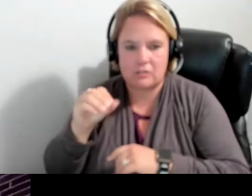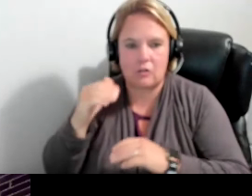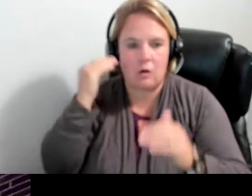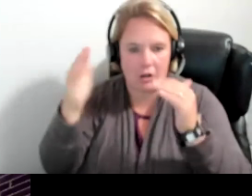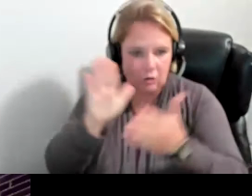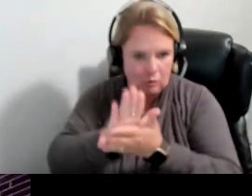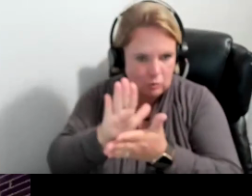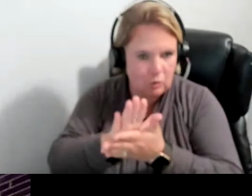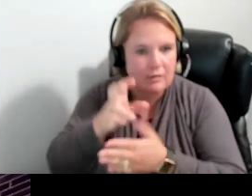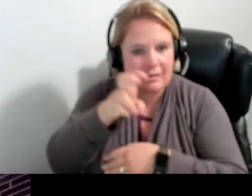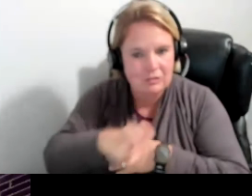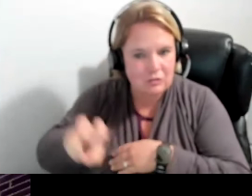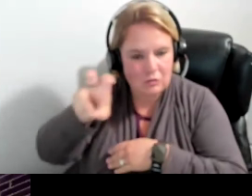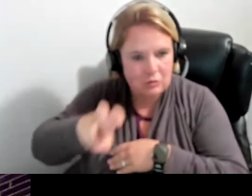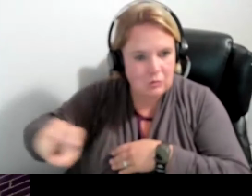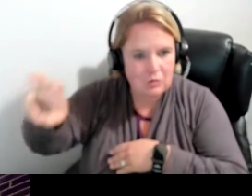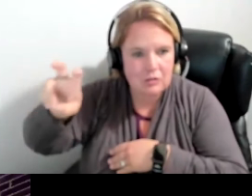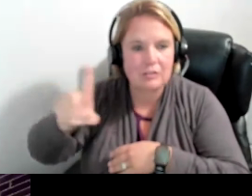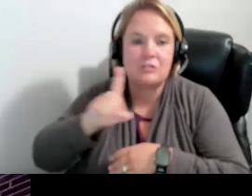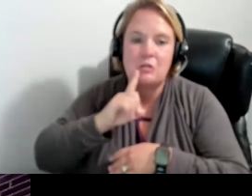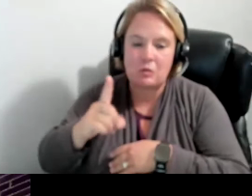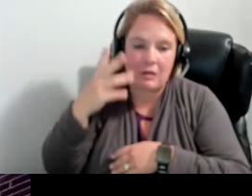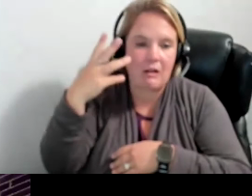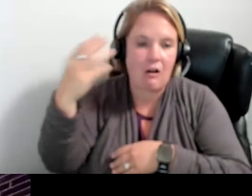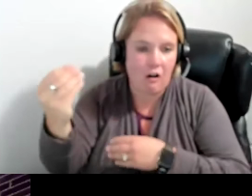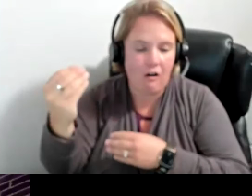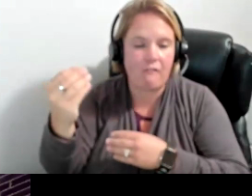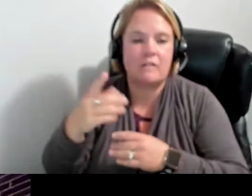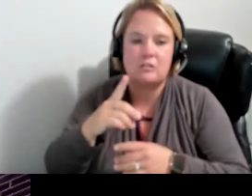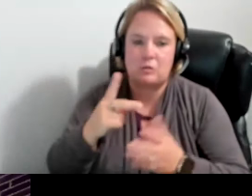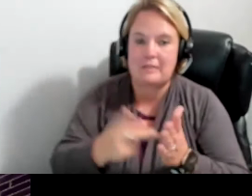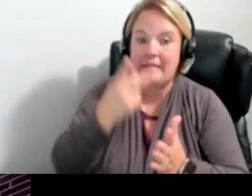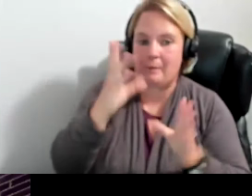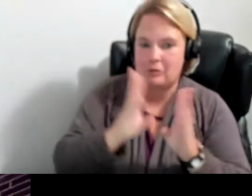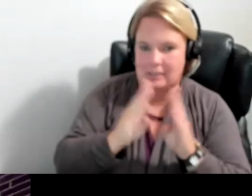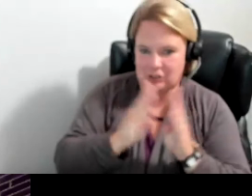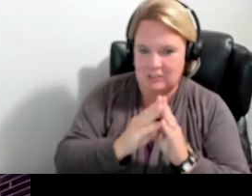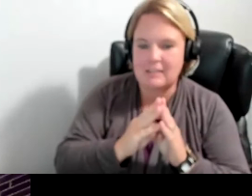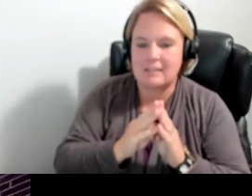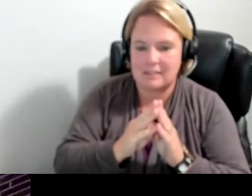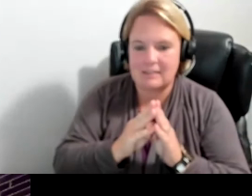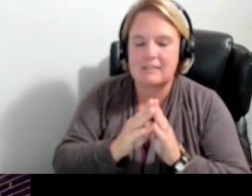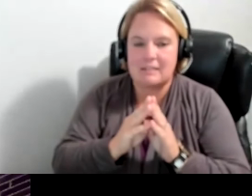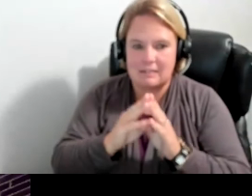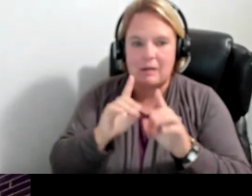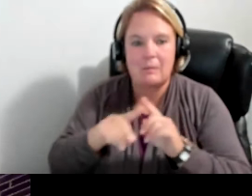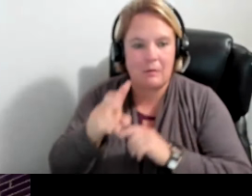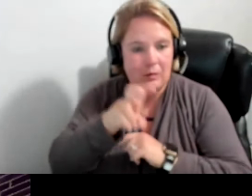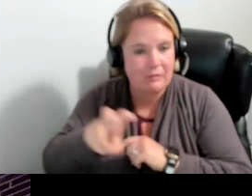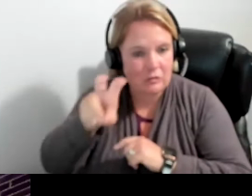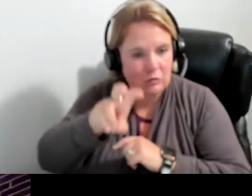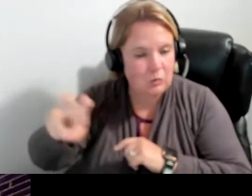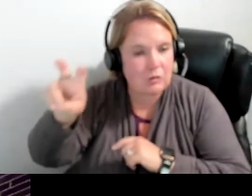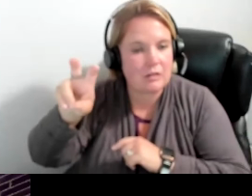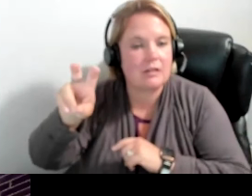tour. So we're actually going off campus for this one. So it's a double session. But we are doing a tour of Fresno Adult